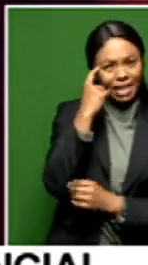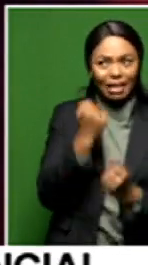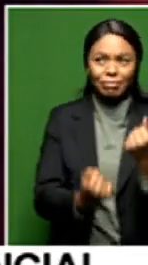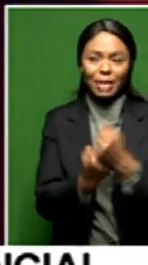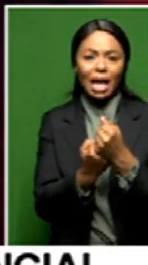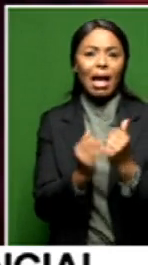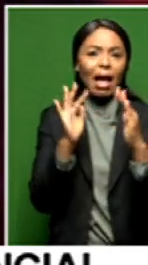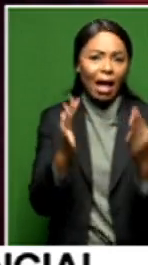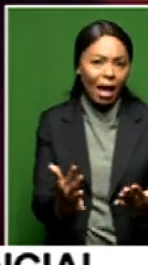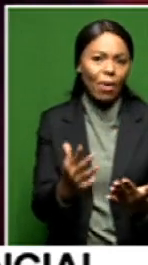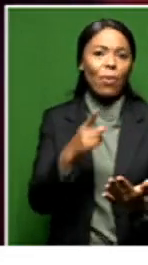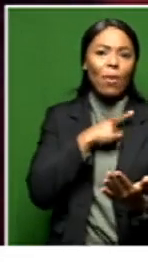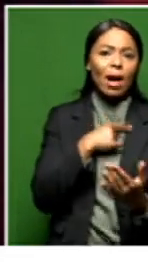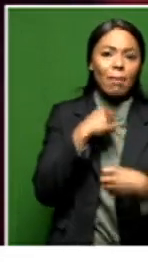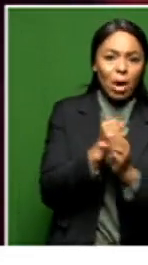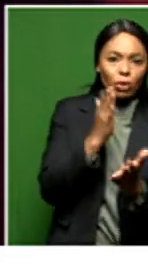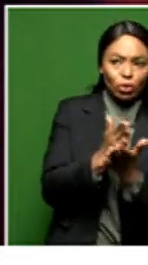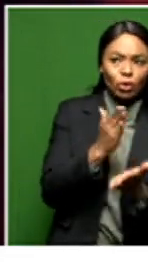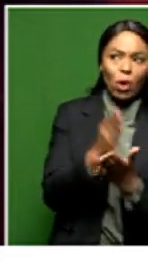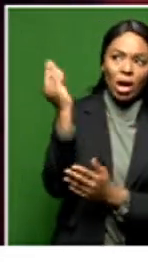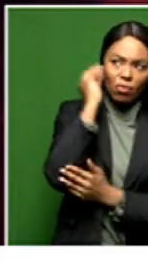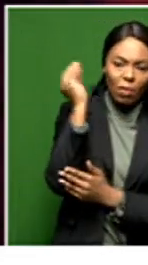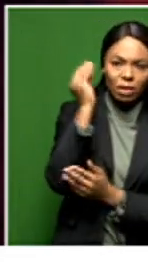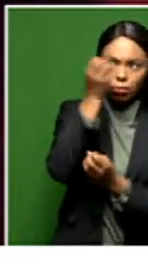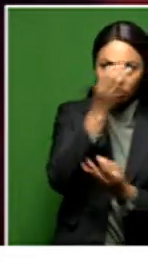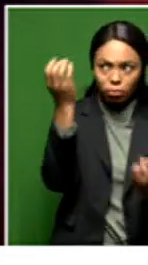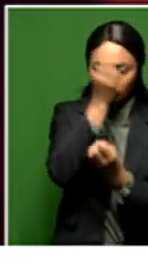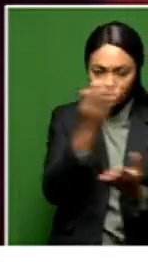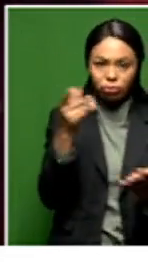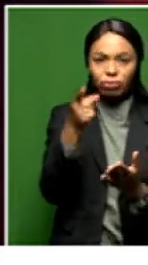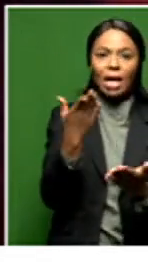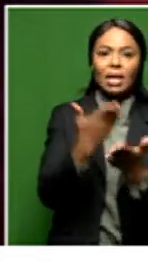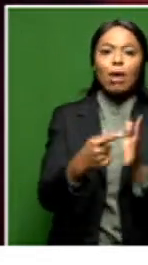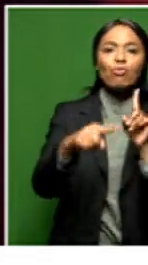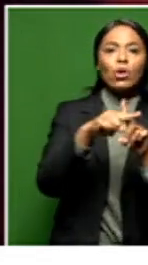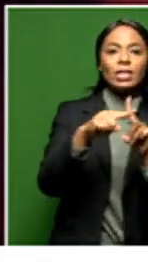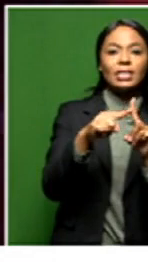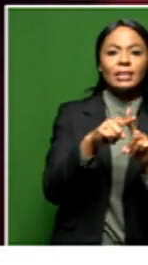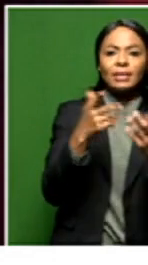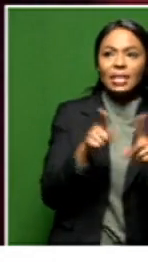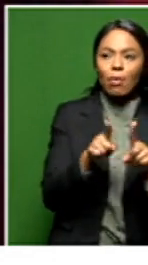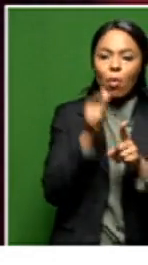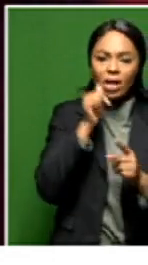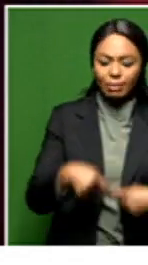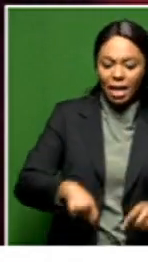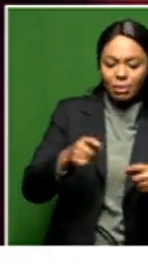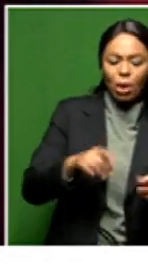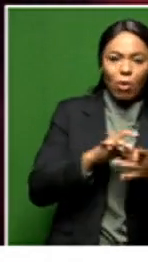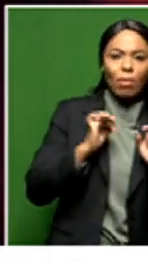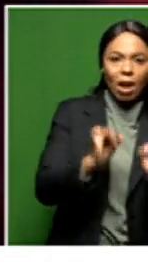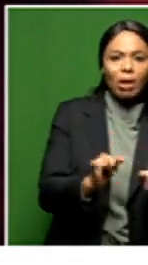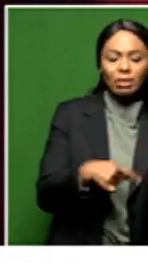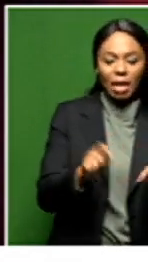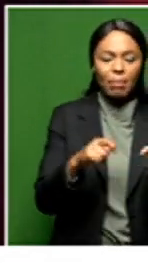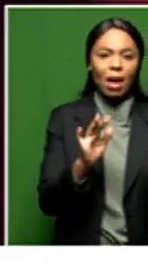of creating a more positive conversation that is forward-looking for the country, for our households, for you and me? And we said, it's definitely